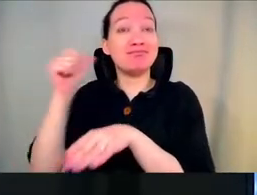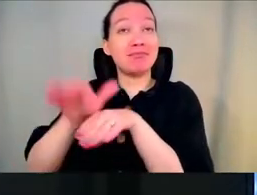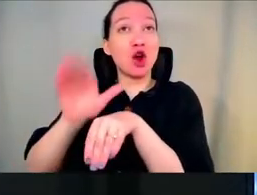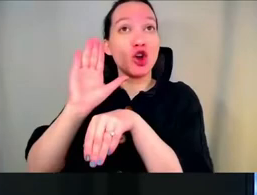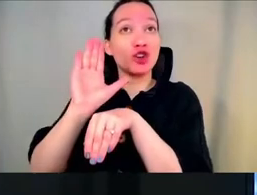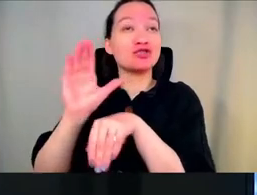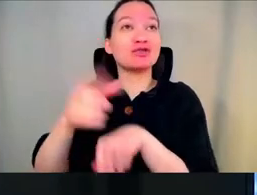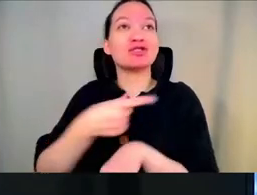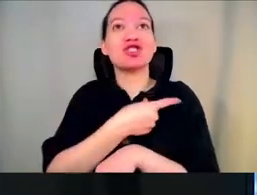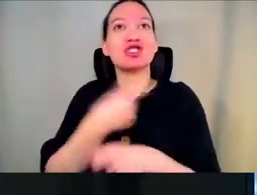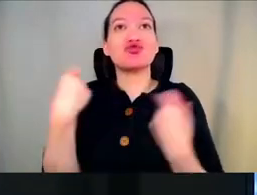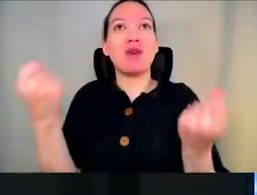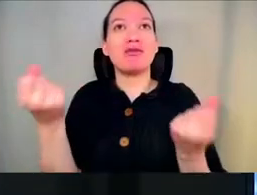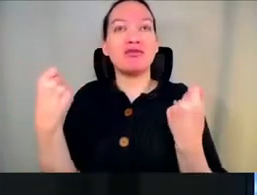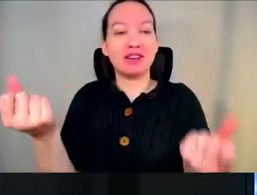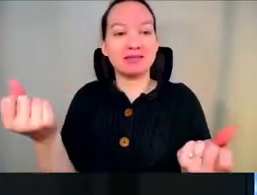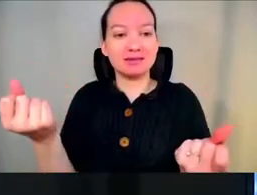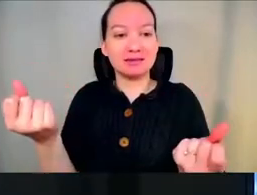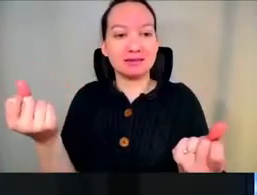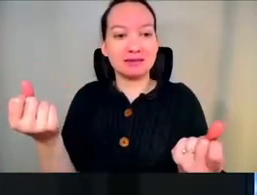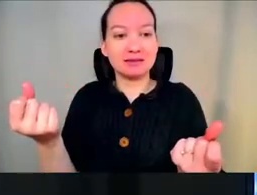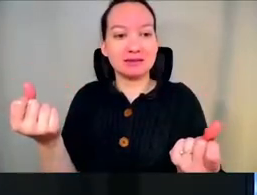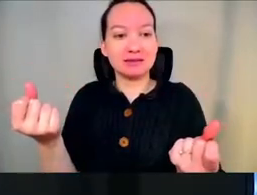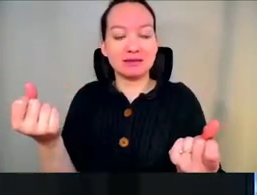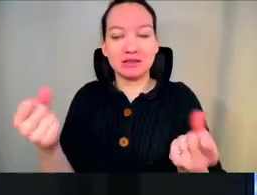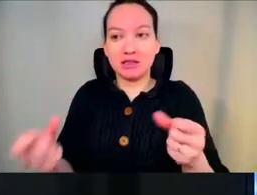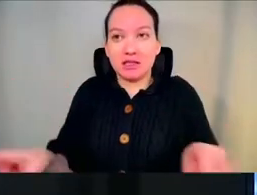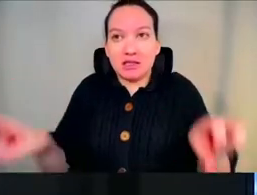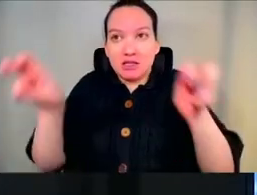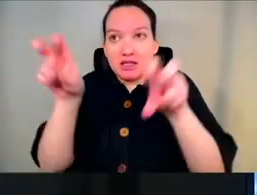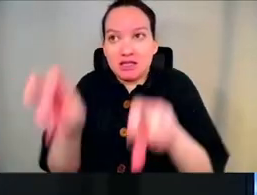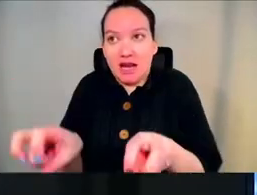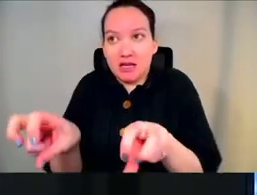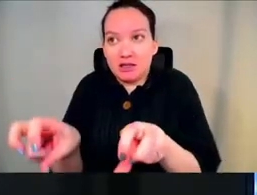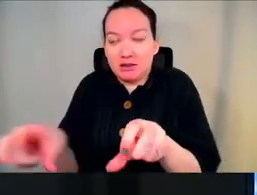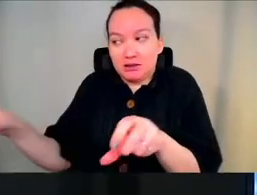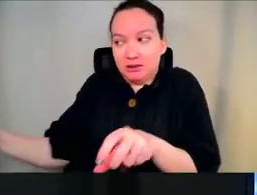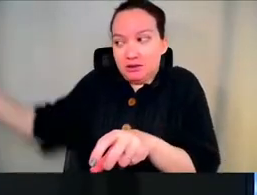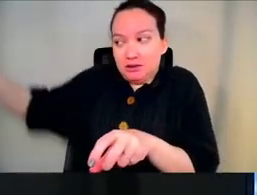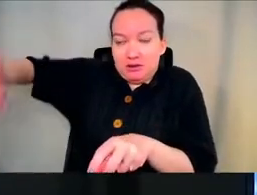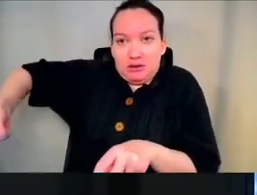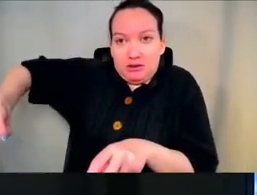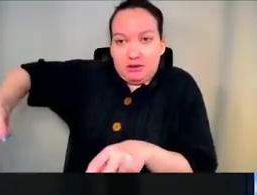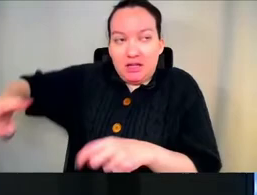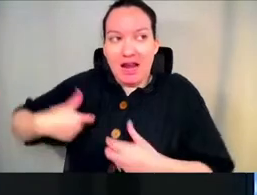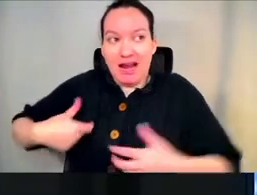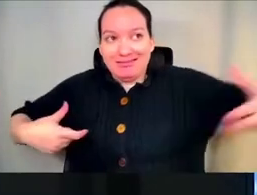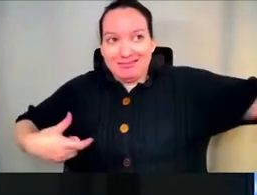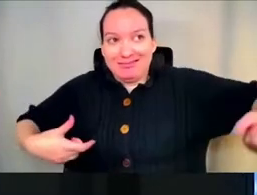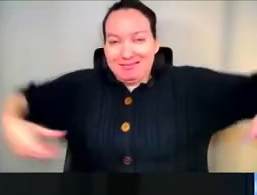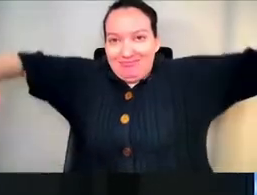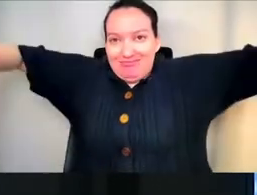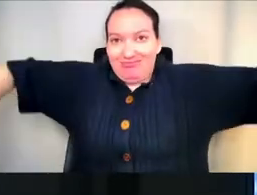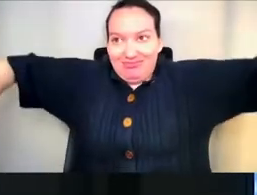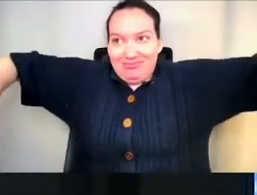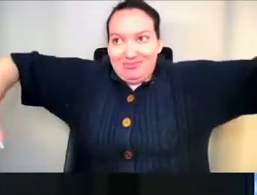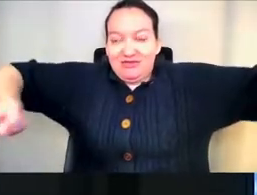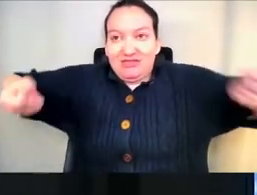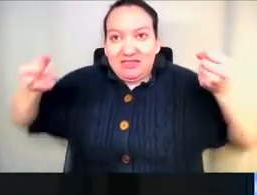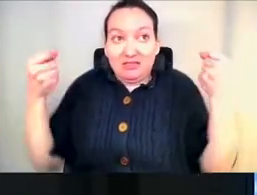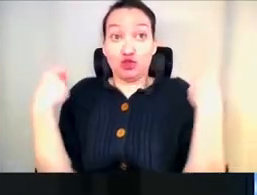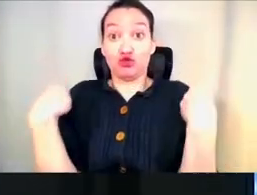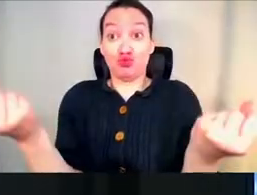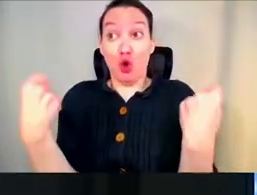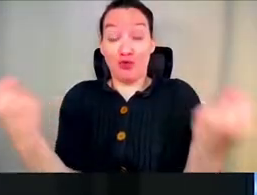Rachel drives. We sat on the back of the car. He held one arm of wheelbarrow. I held the other. And we